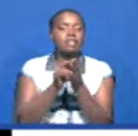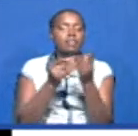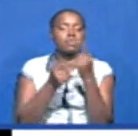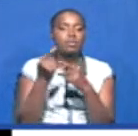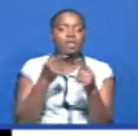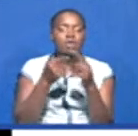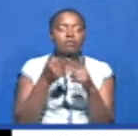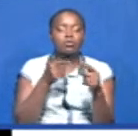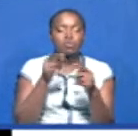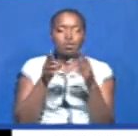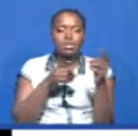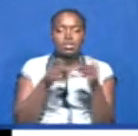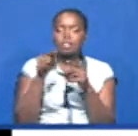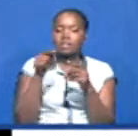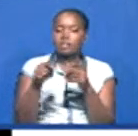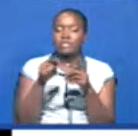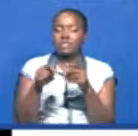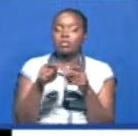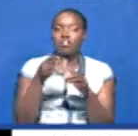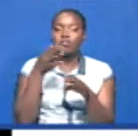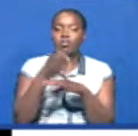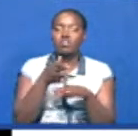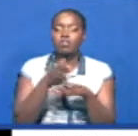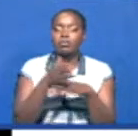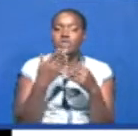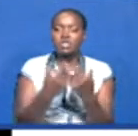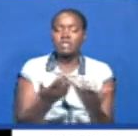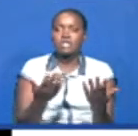that direction of counterfeited products